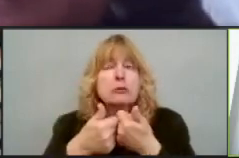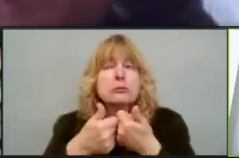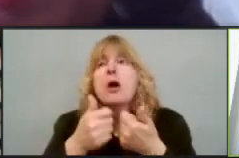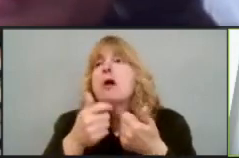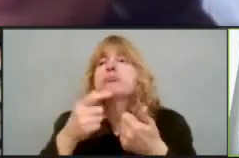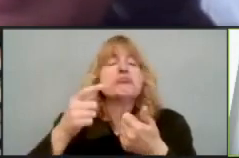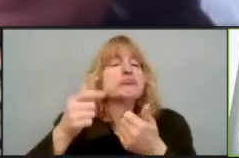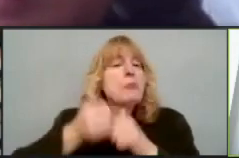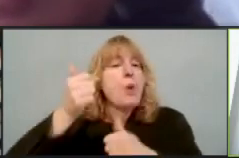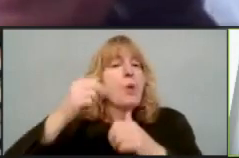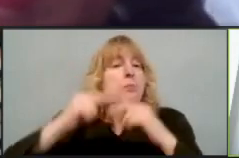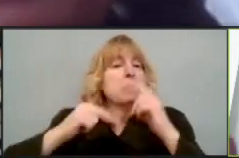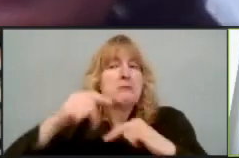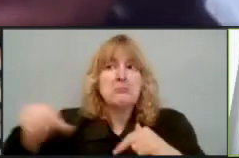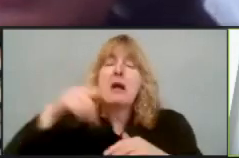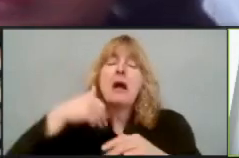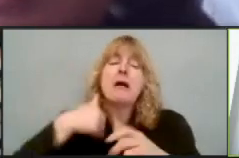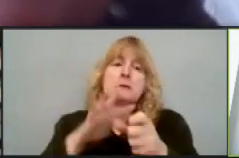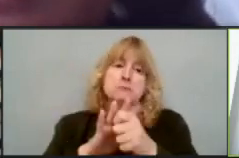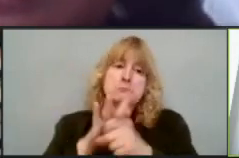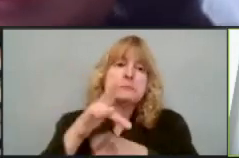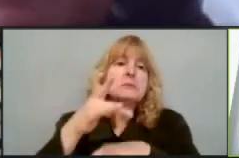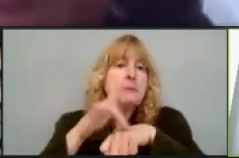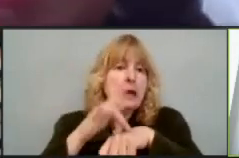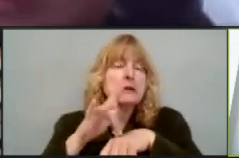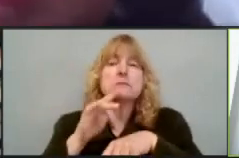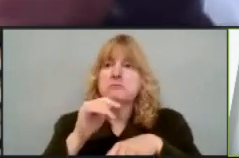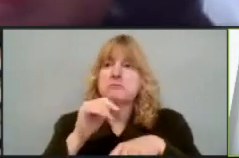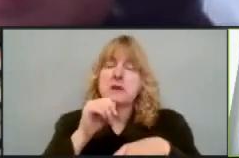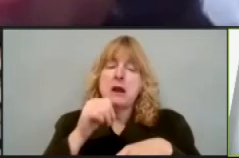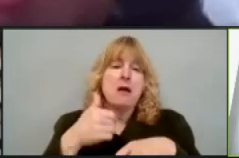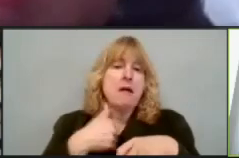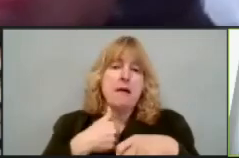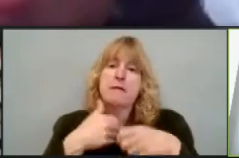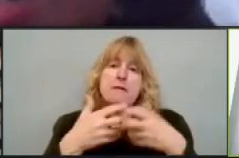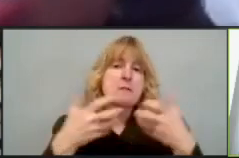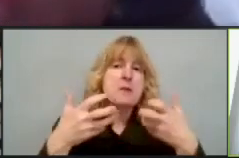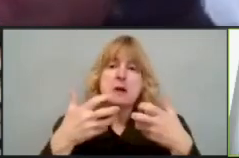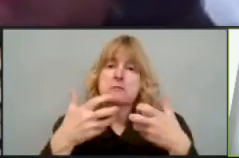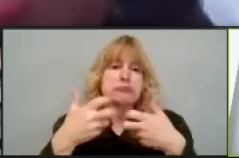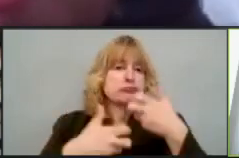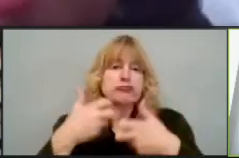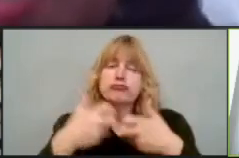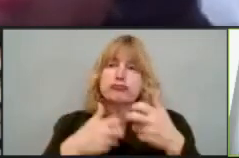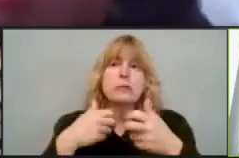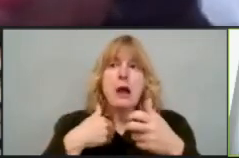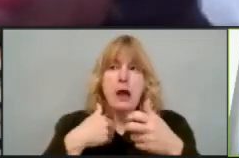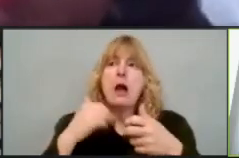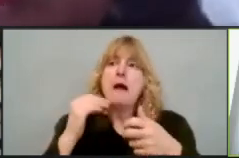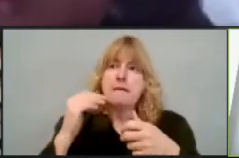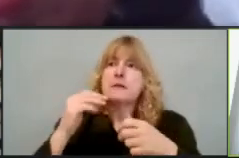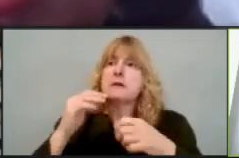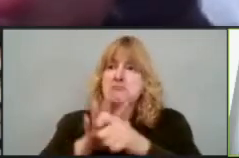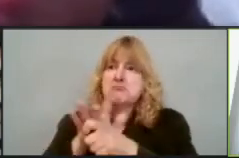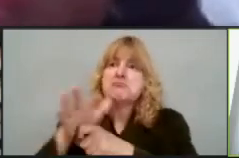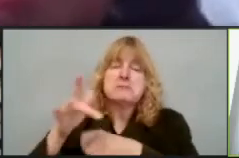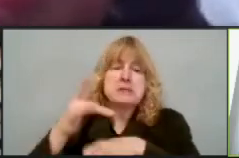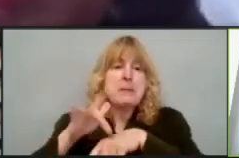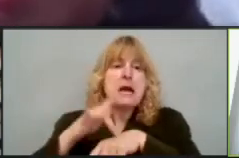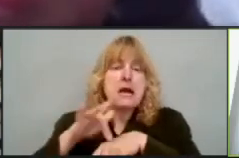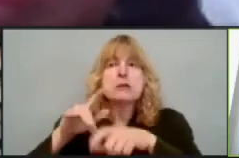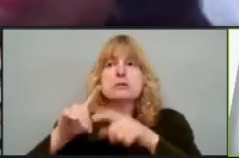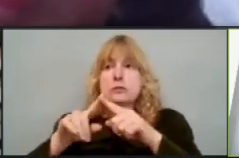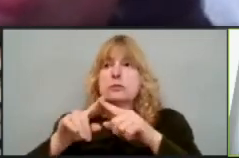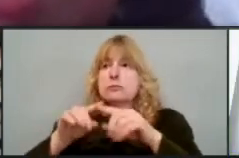an issue with spreading students out because our buildings have the space to accommodate the students who wish to come